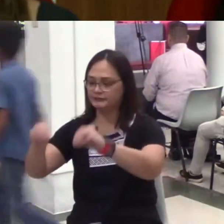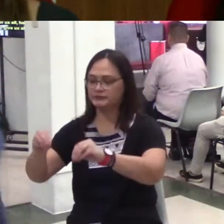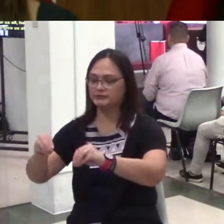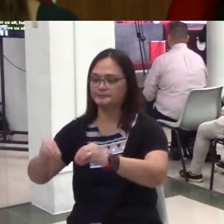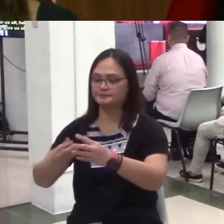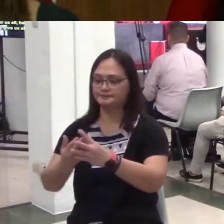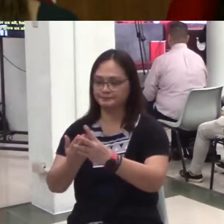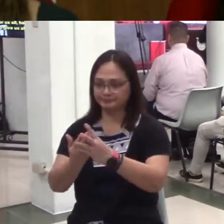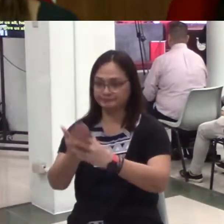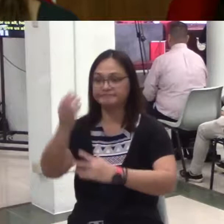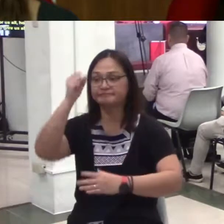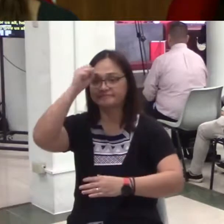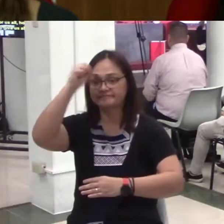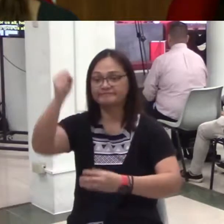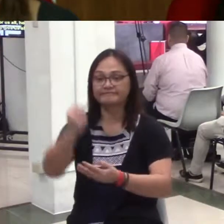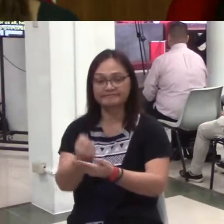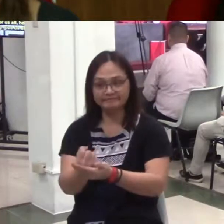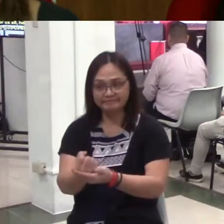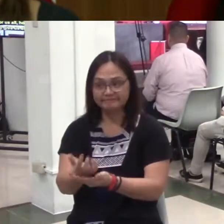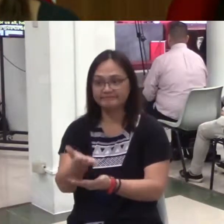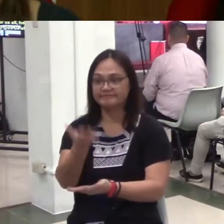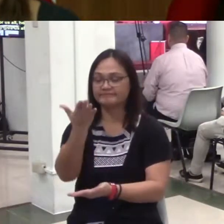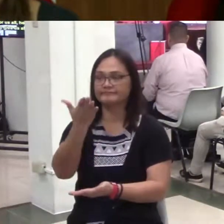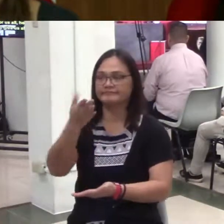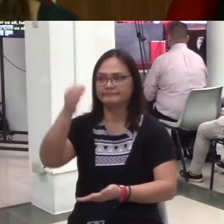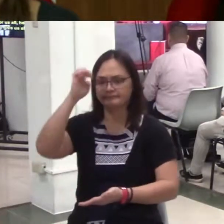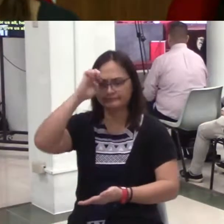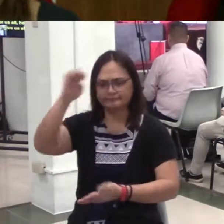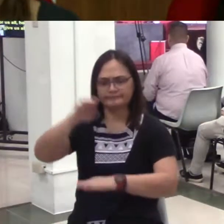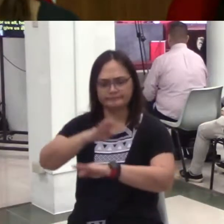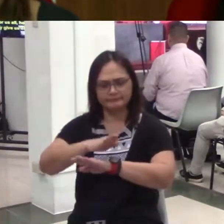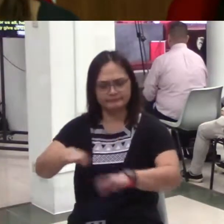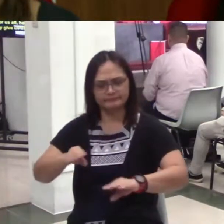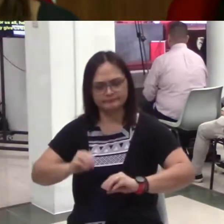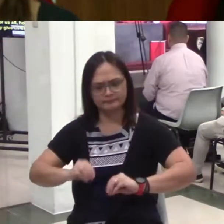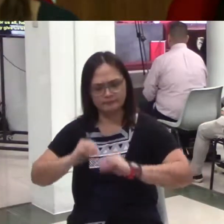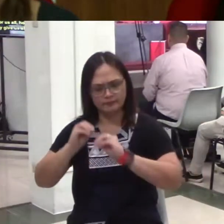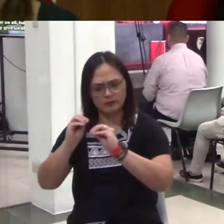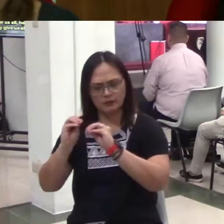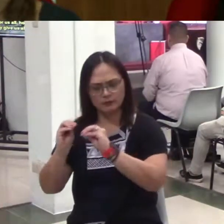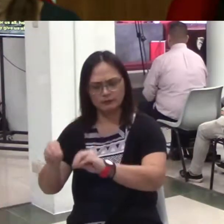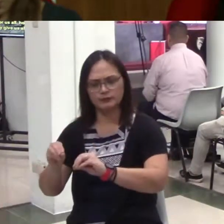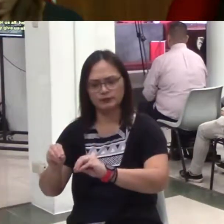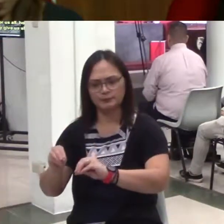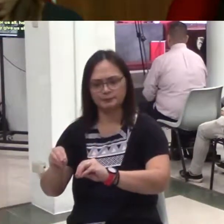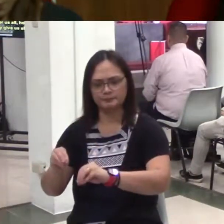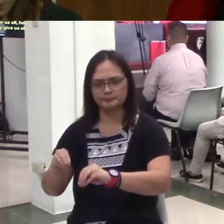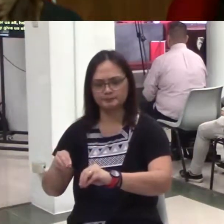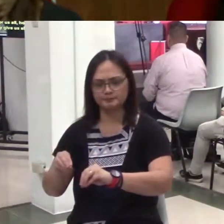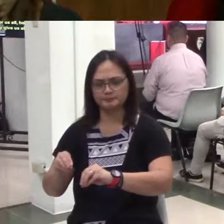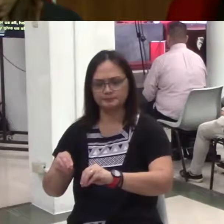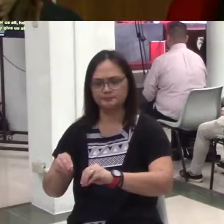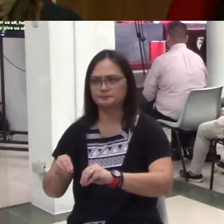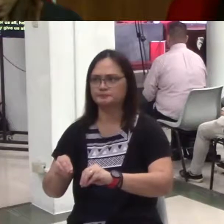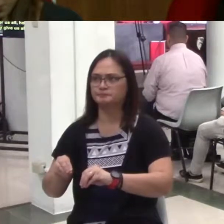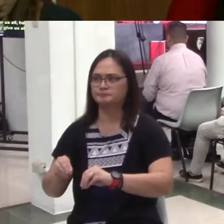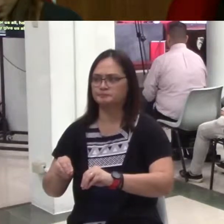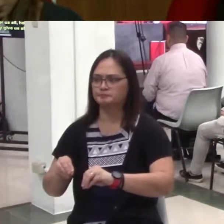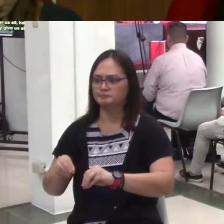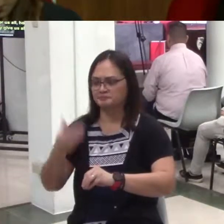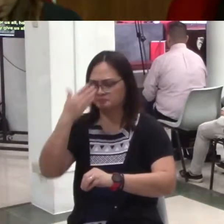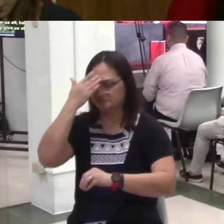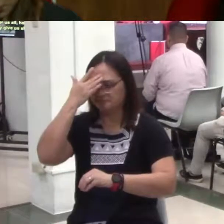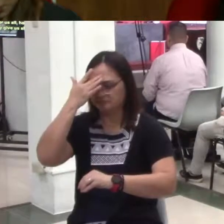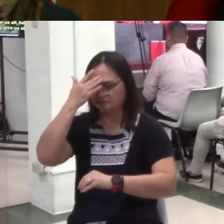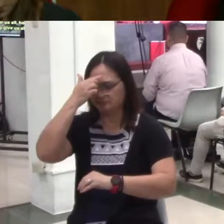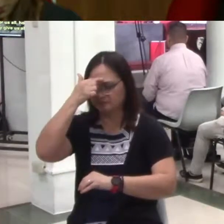Ephesians 3.8, Unto me, who am less than the least of all saints, is this grace given, that I